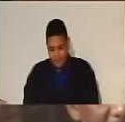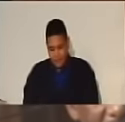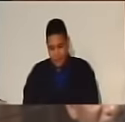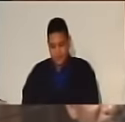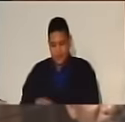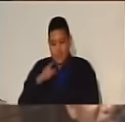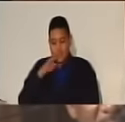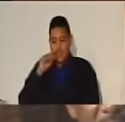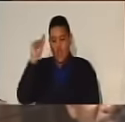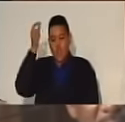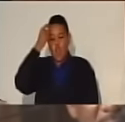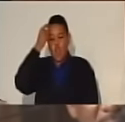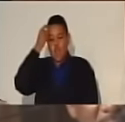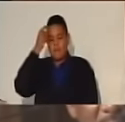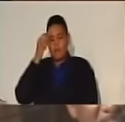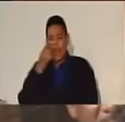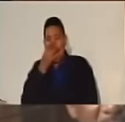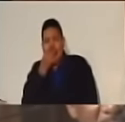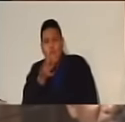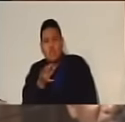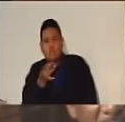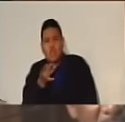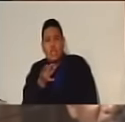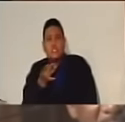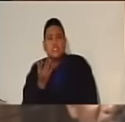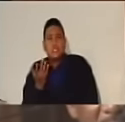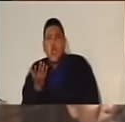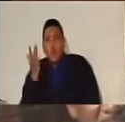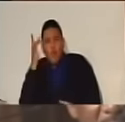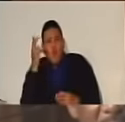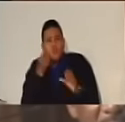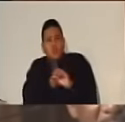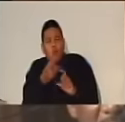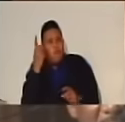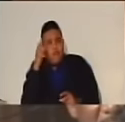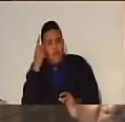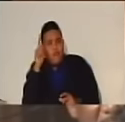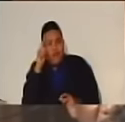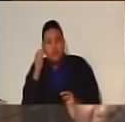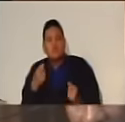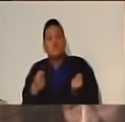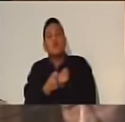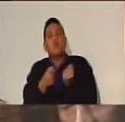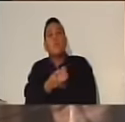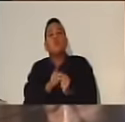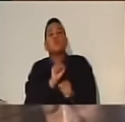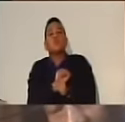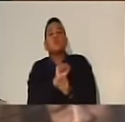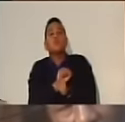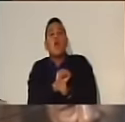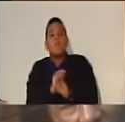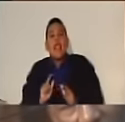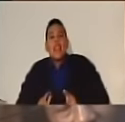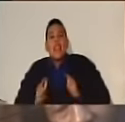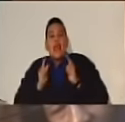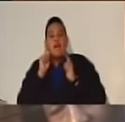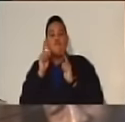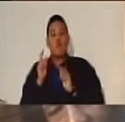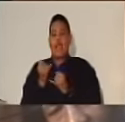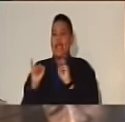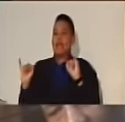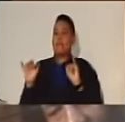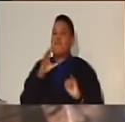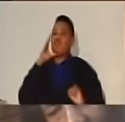motivation is the preservation of jobs and the livelihood of independent farmers as long